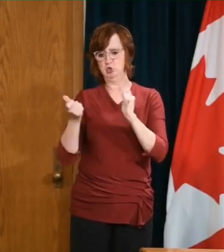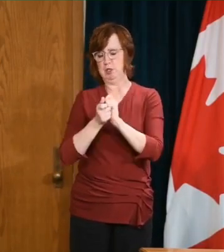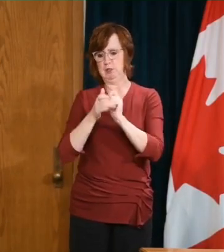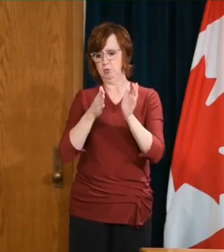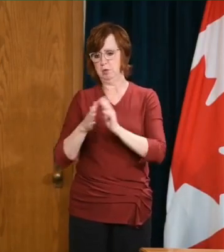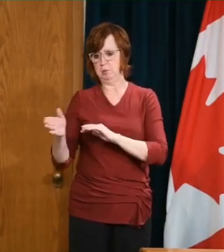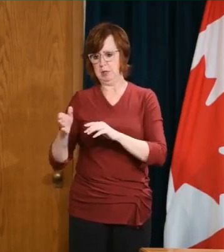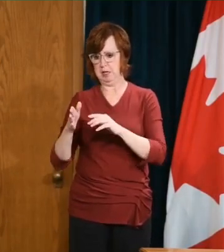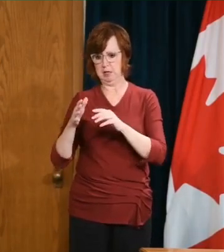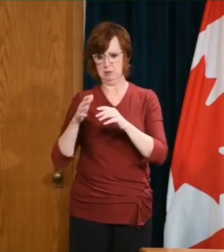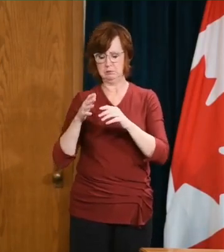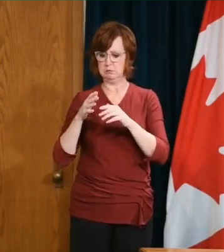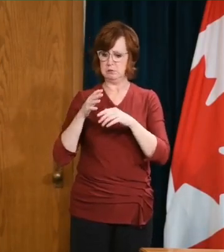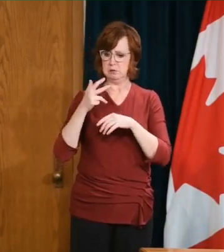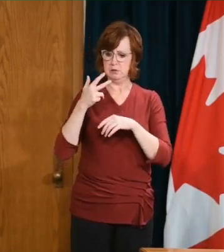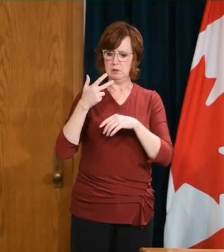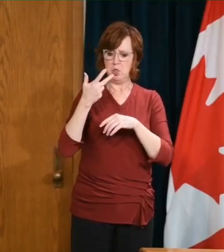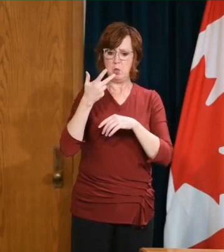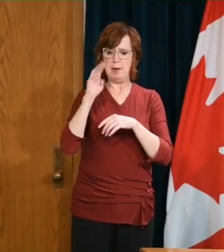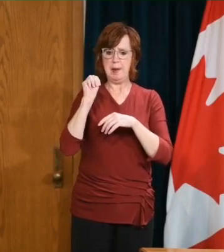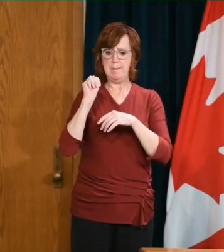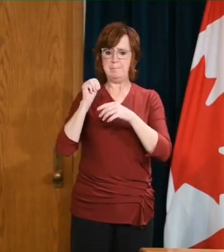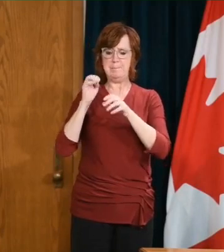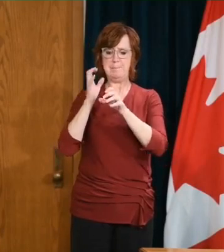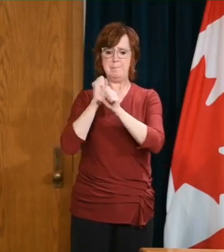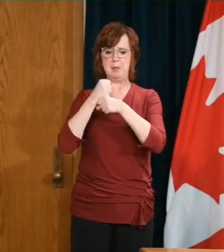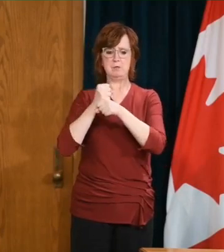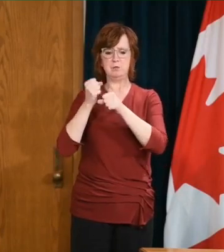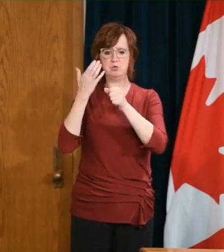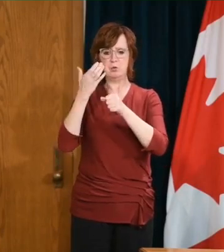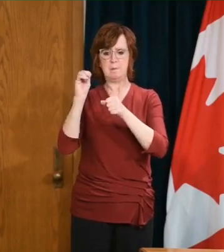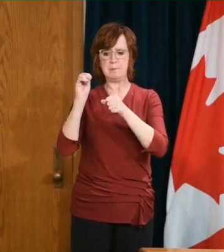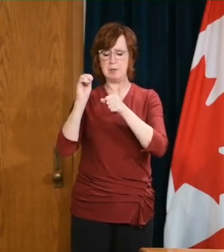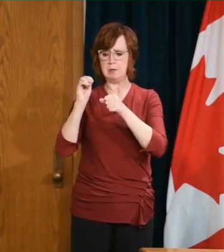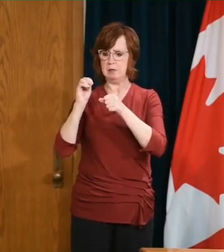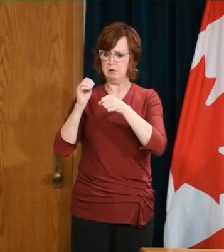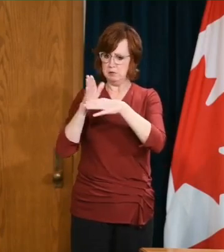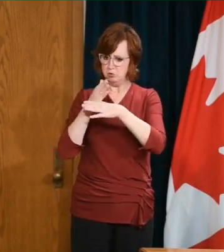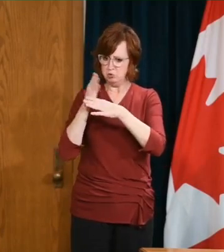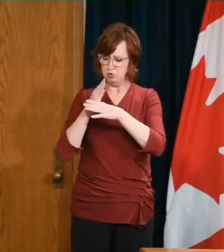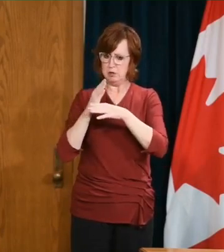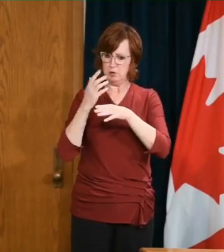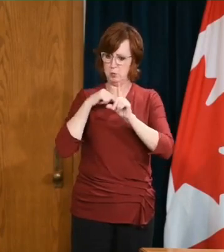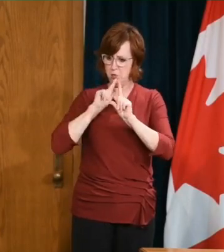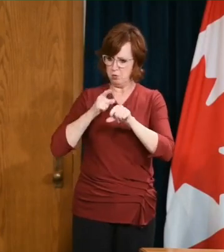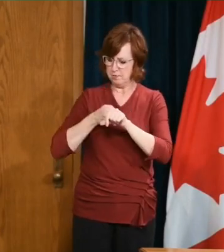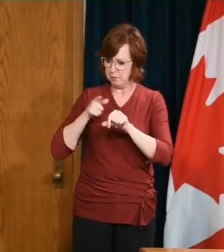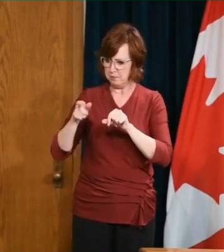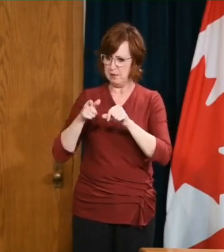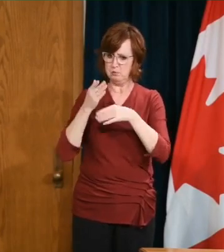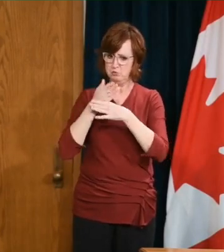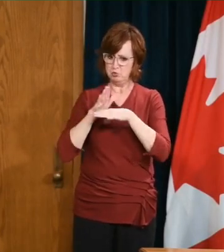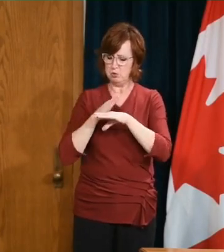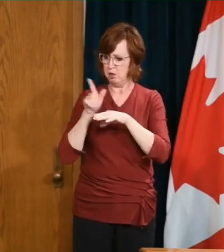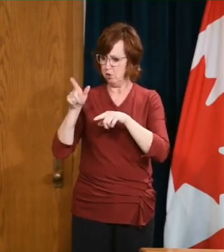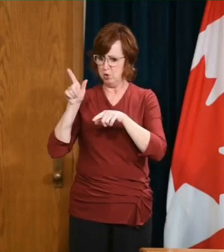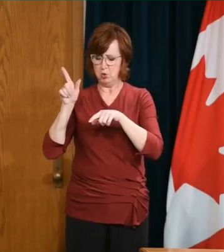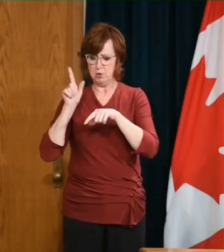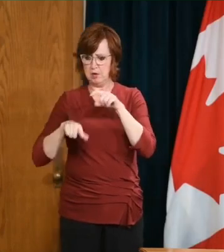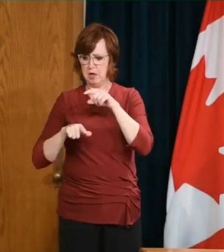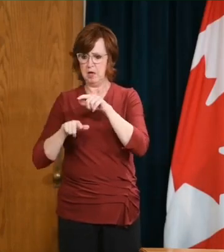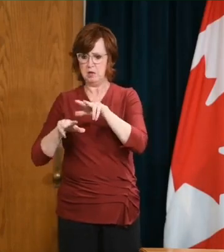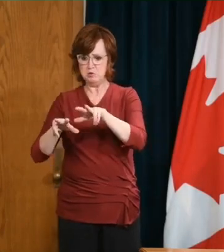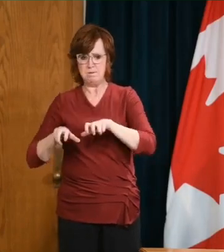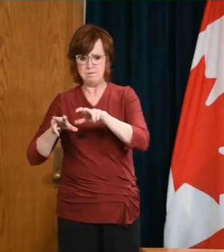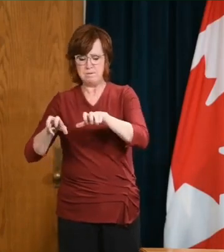country self-isolate, our nations must not. As we stay apart, we must also pull